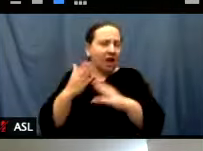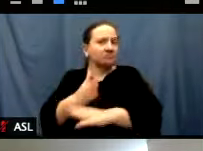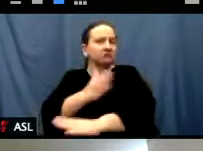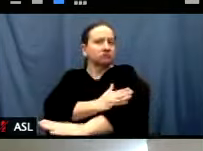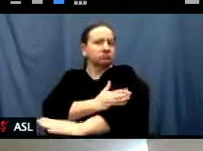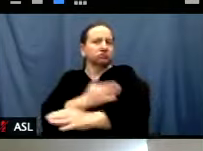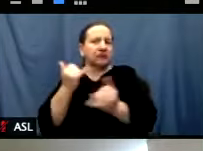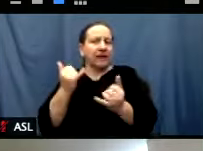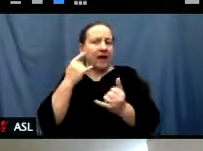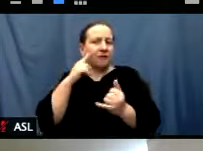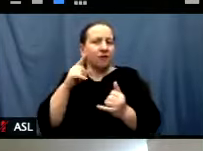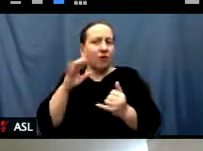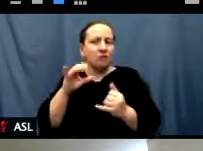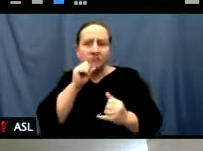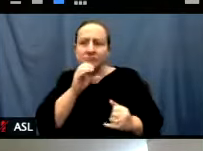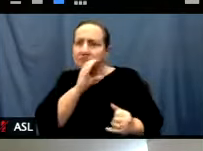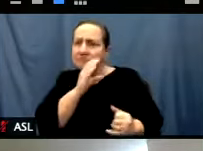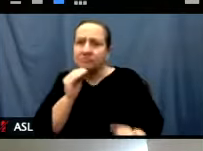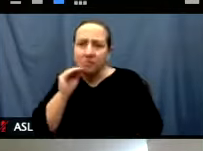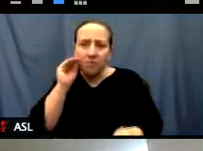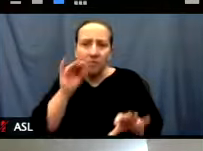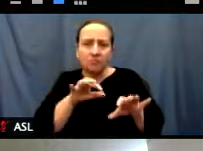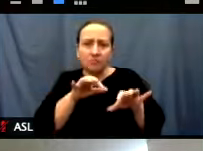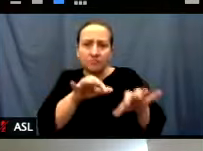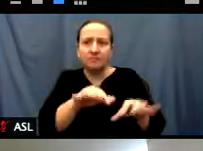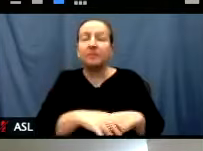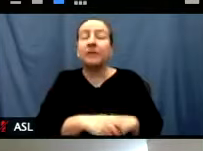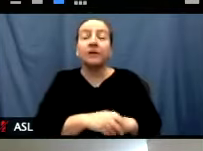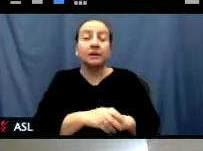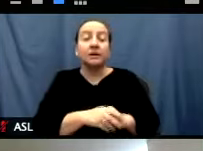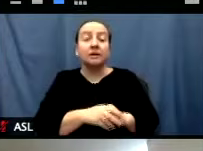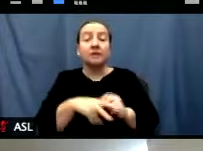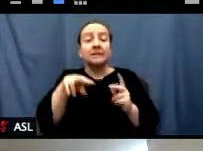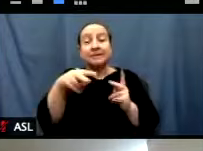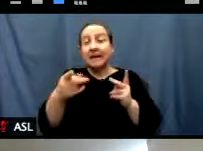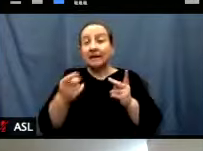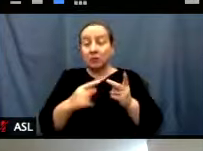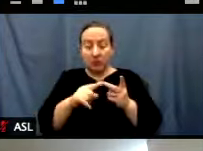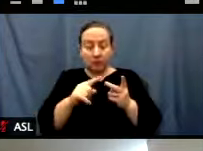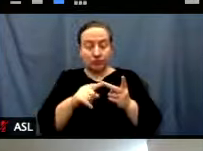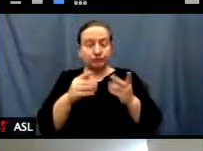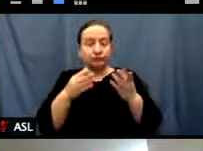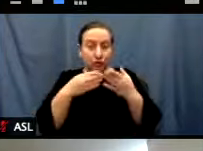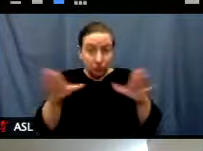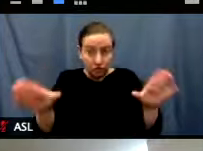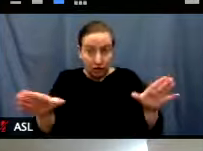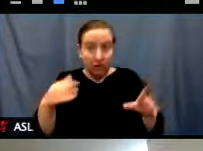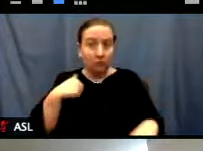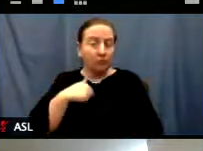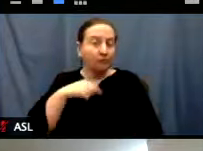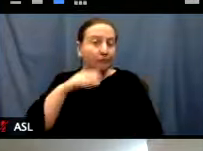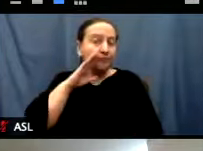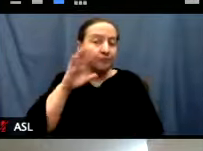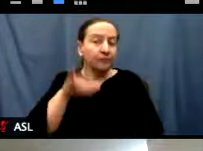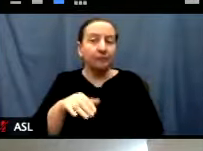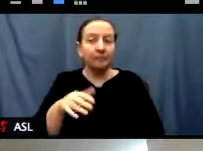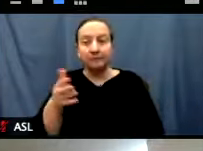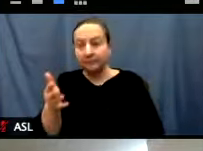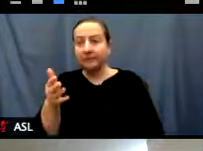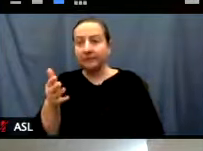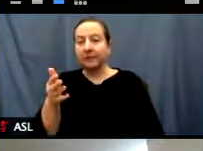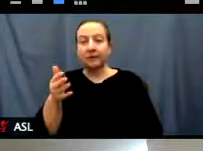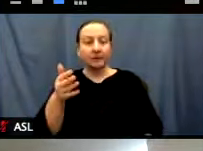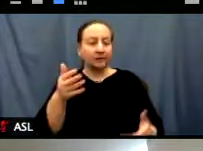point. To your second question, in general, we know that